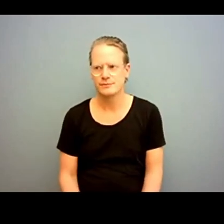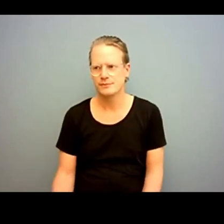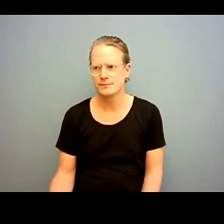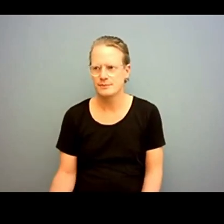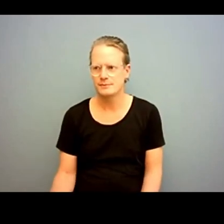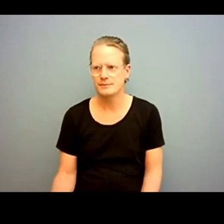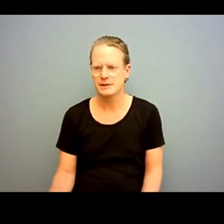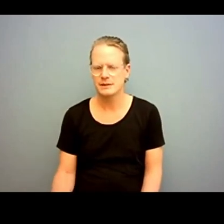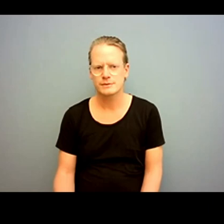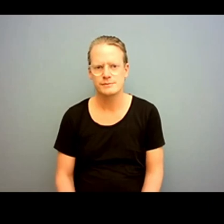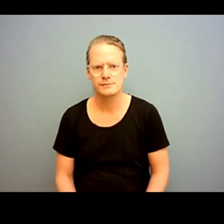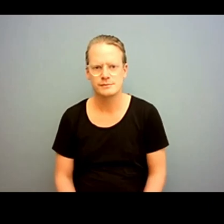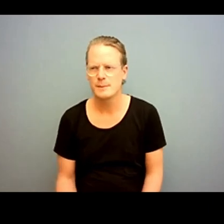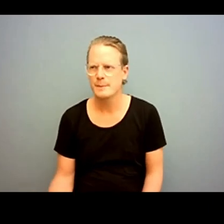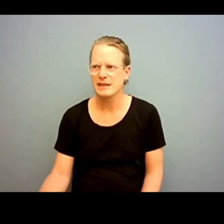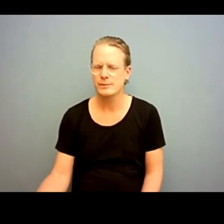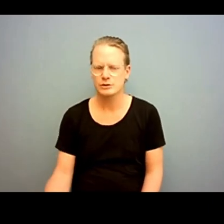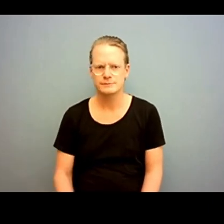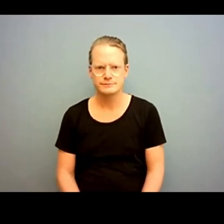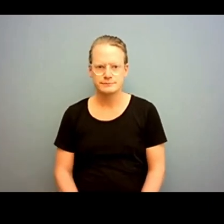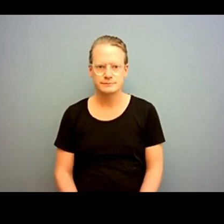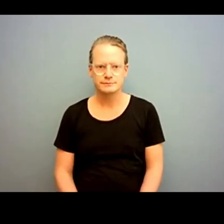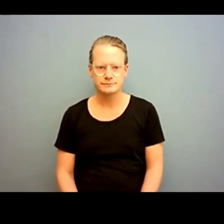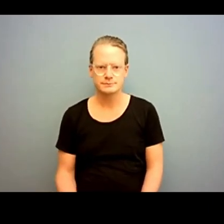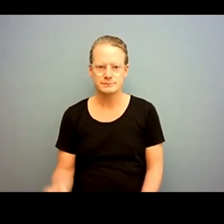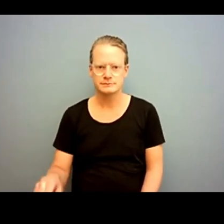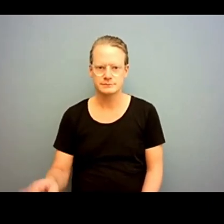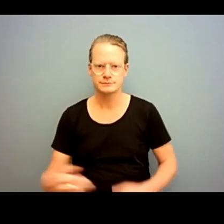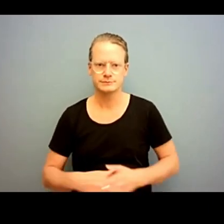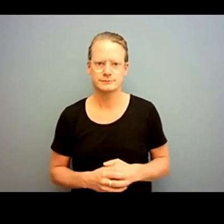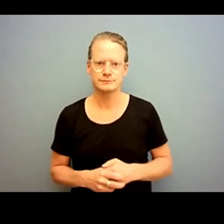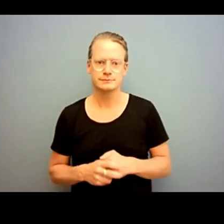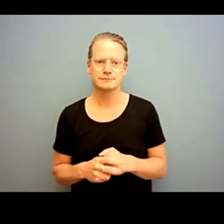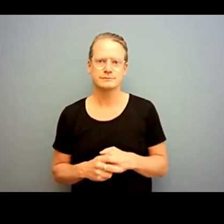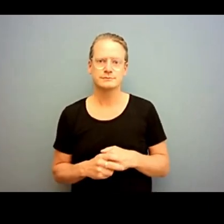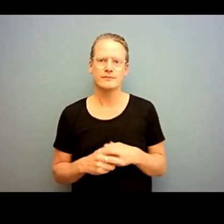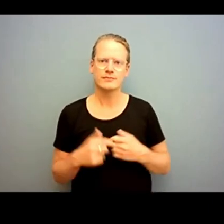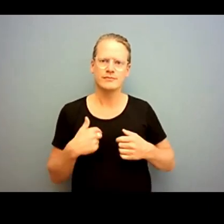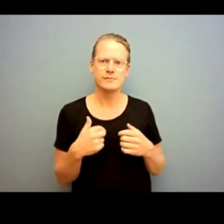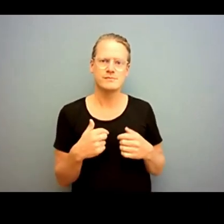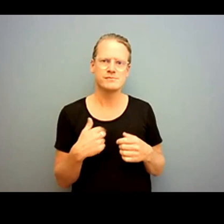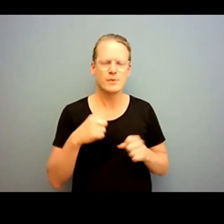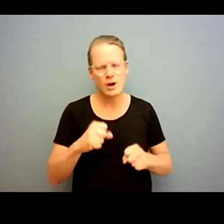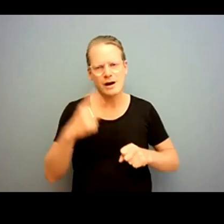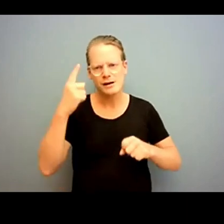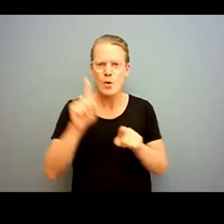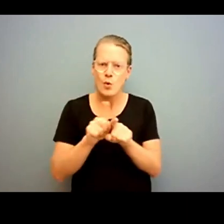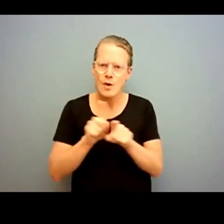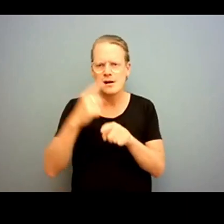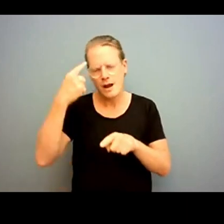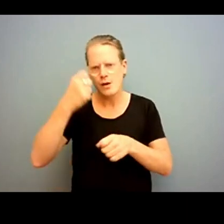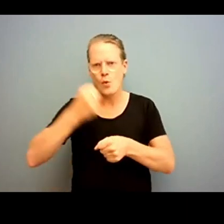that maybe we should be looking at the broader human rights implications of intersectionality